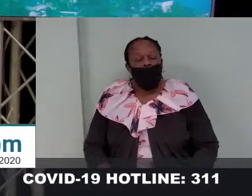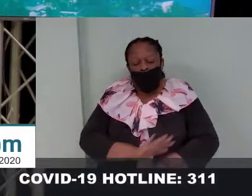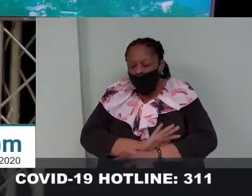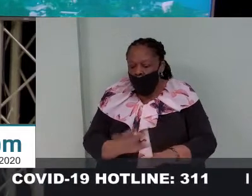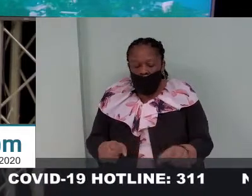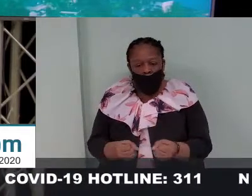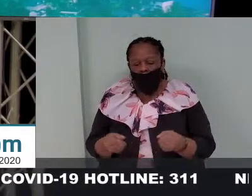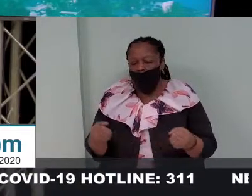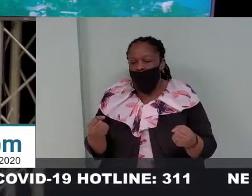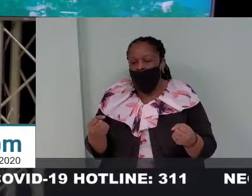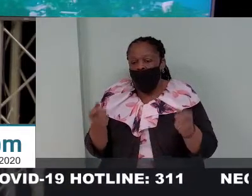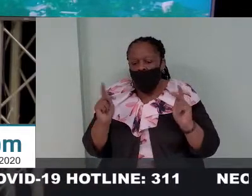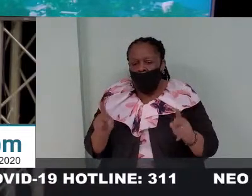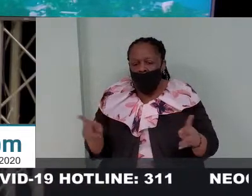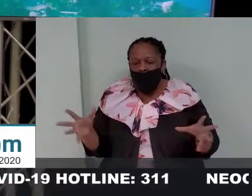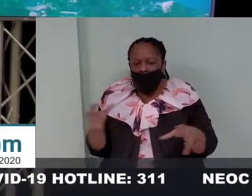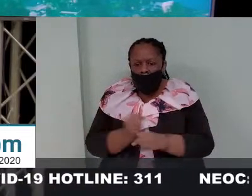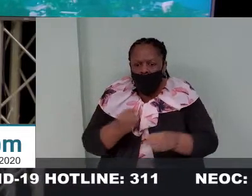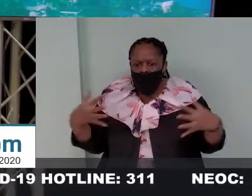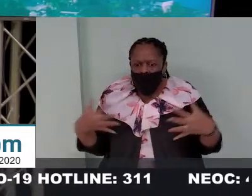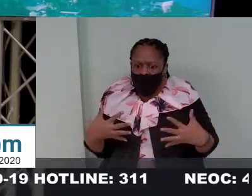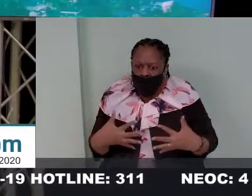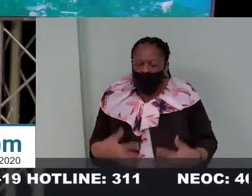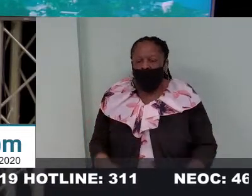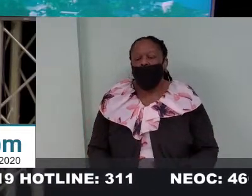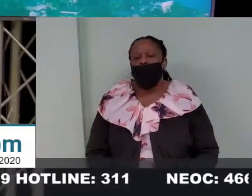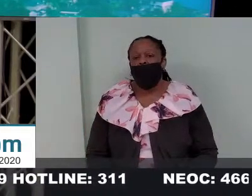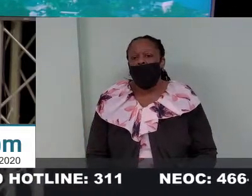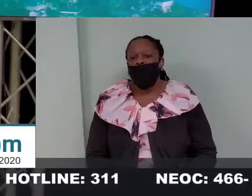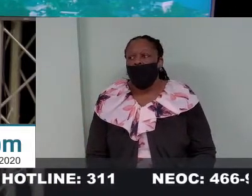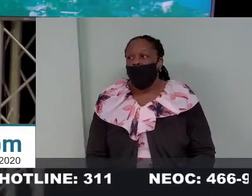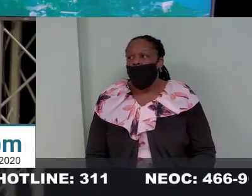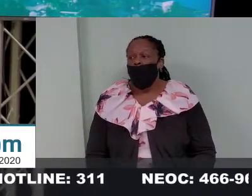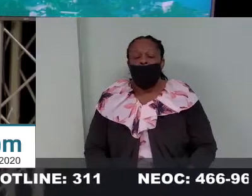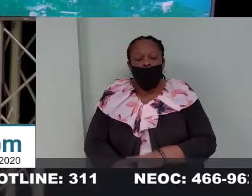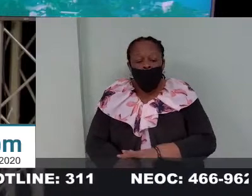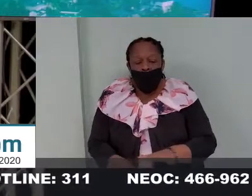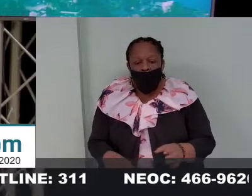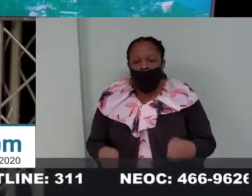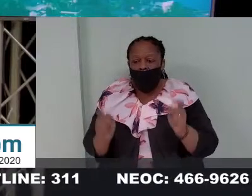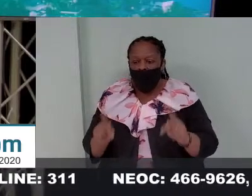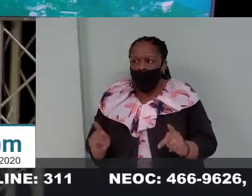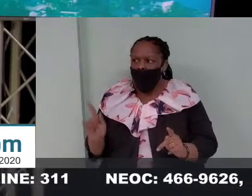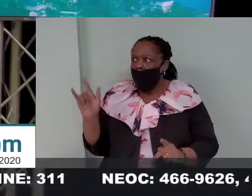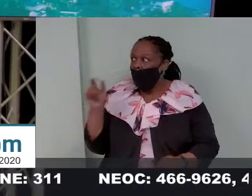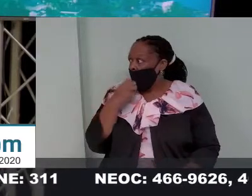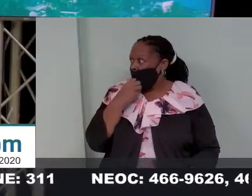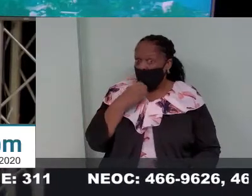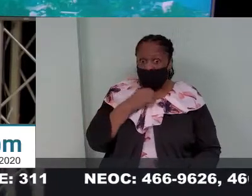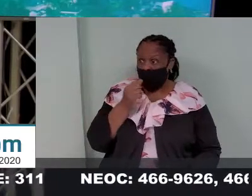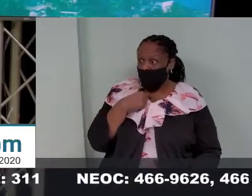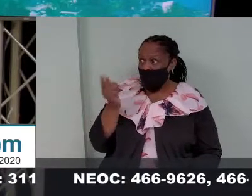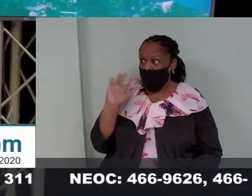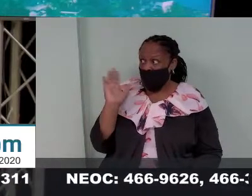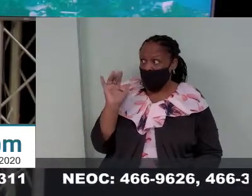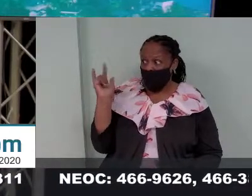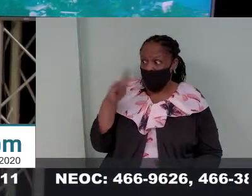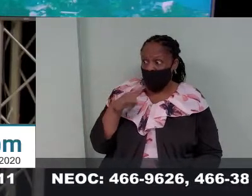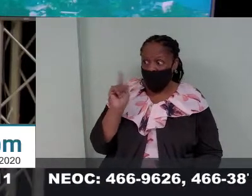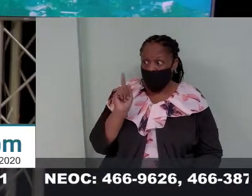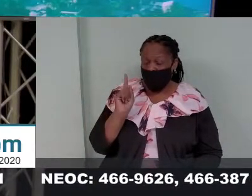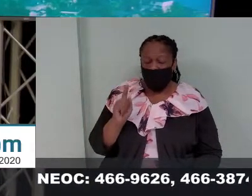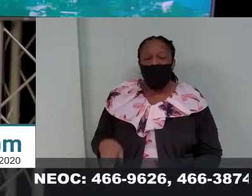the Federation. You are also affecting the product of St. Kitts and Nevis as a safe haven